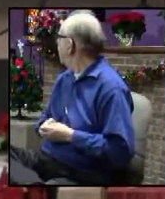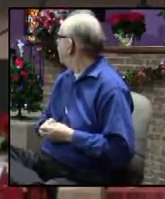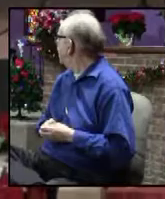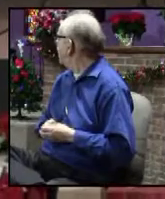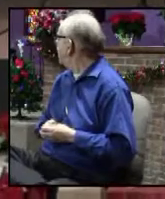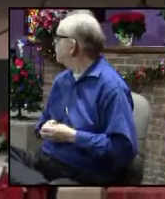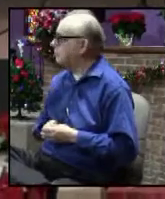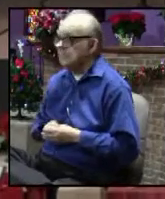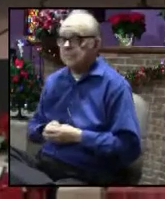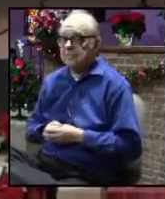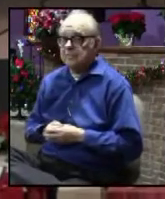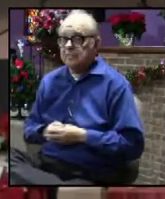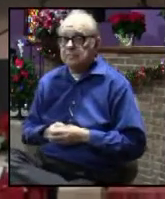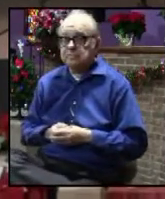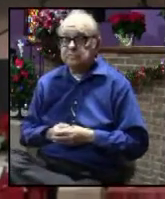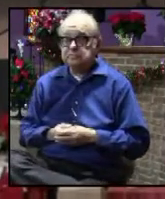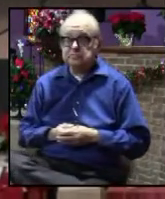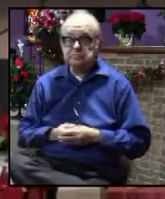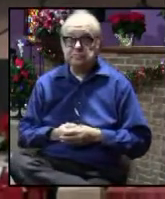Something they clap to? Mm-hmm.